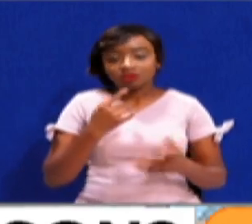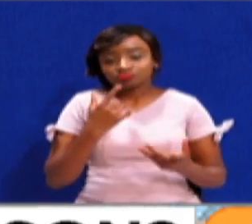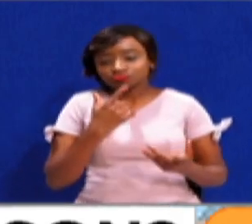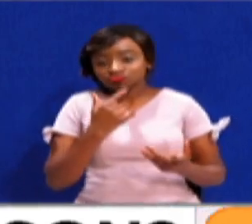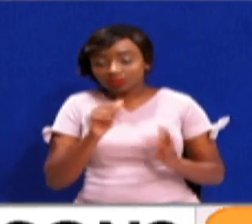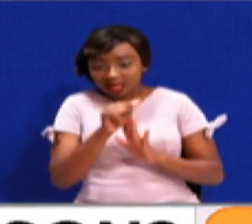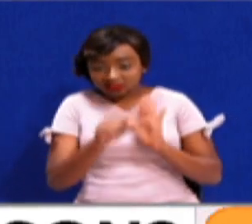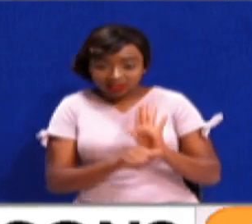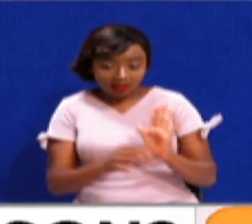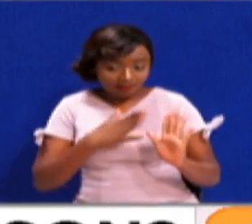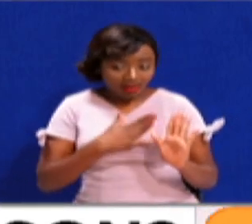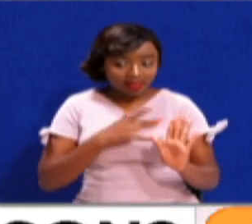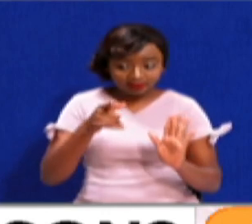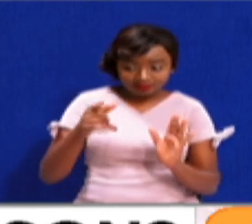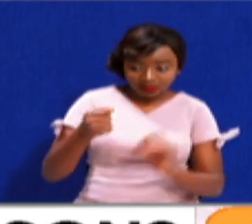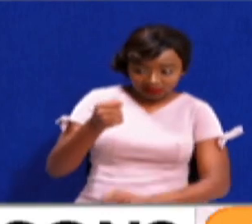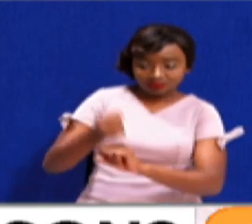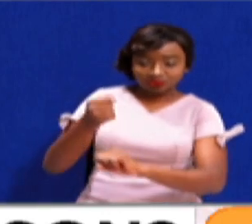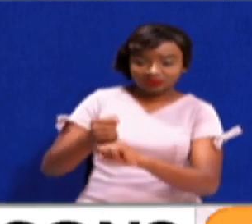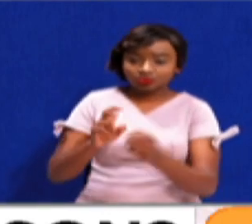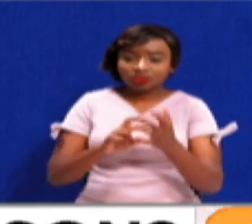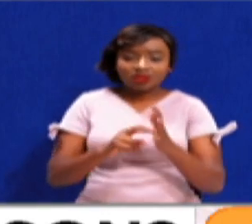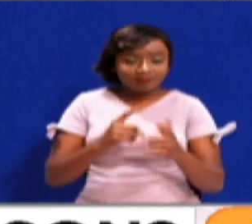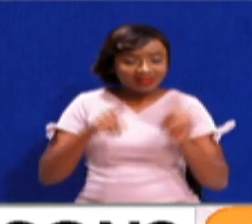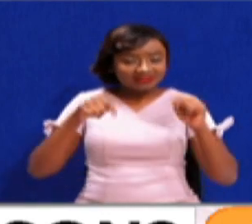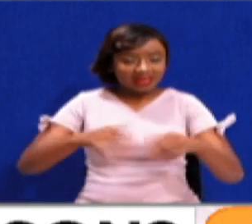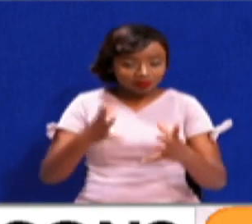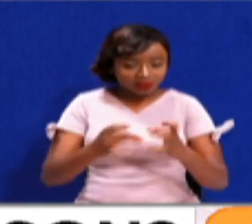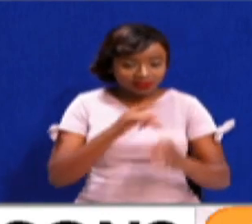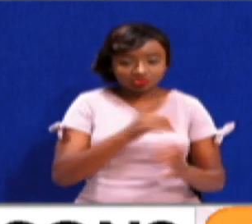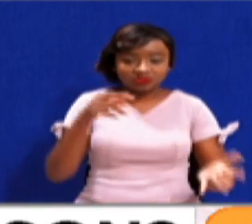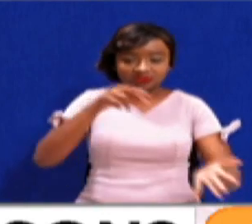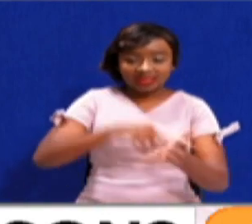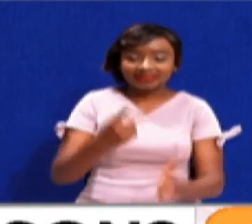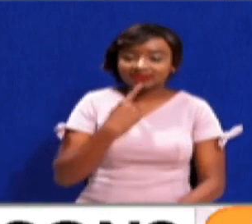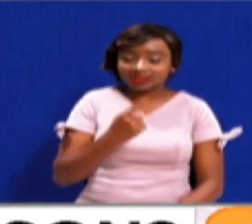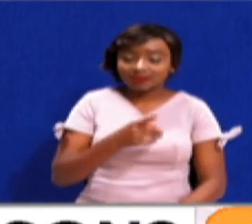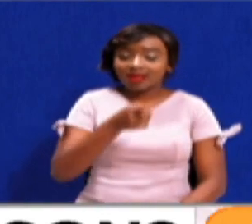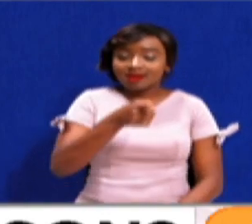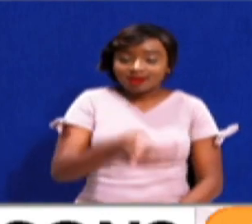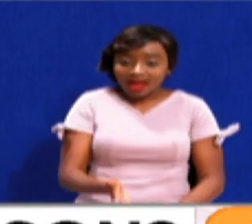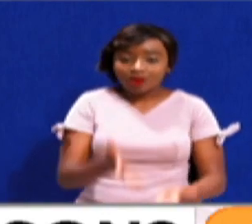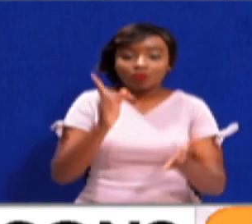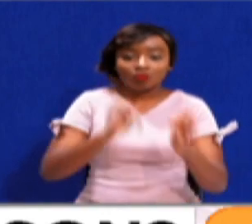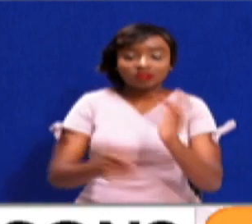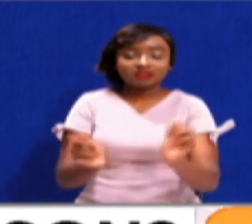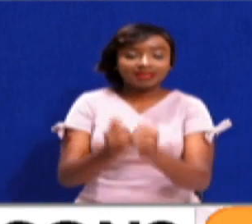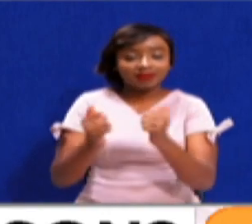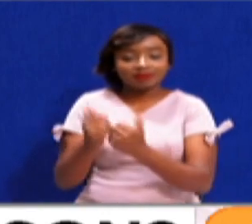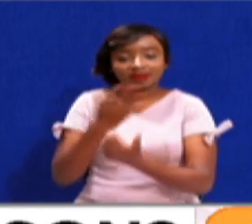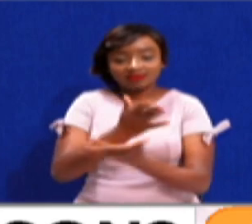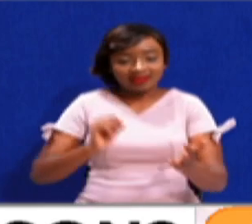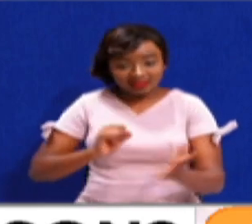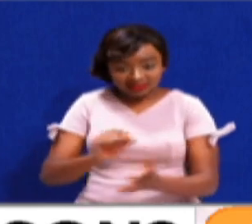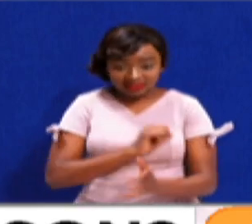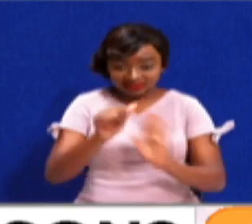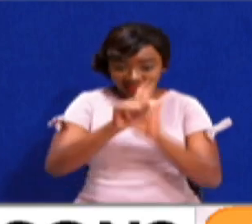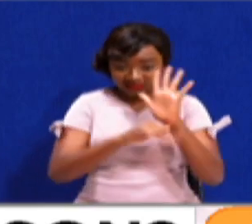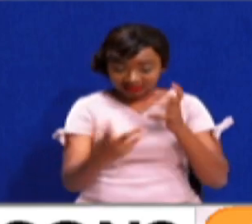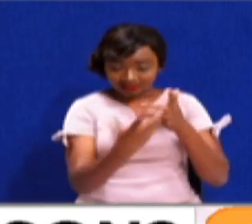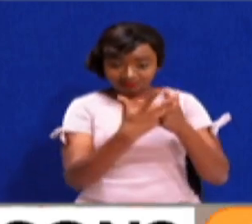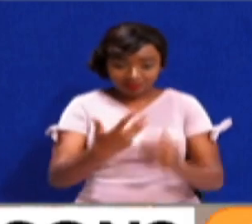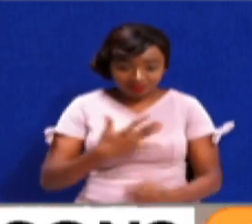is? Country that yeah. what is happening in the Senate is not part of his mm-hmm. agenda. Right. That is more the reason why he should actually Absolutely. Come out. And I think we need to agree that we are part